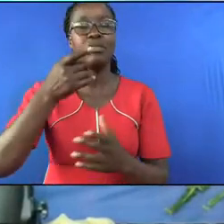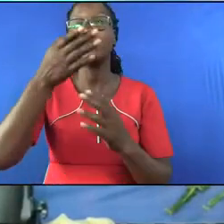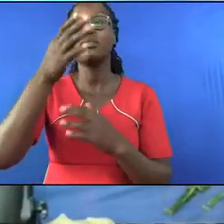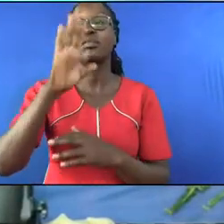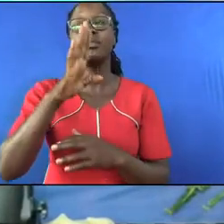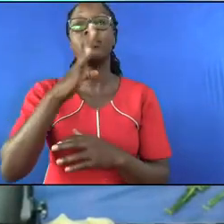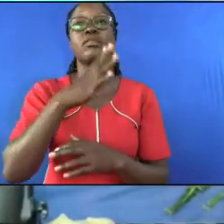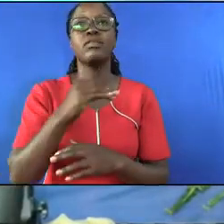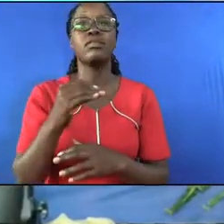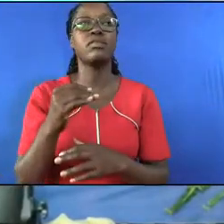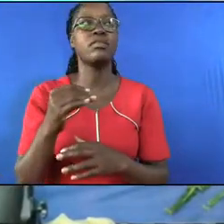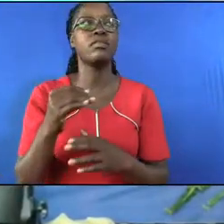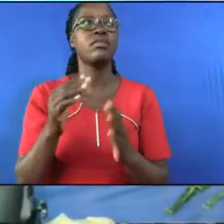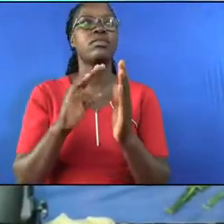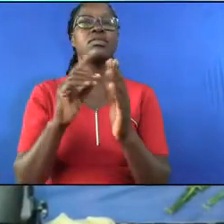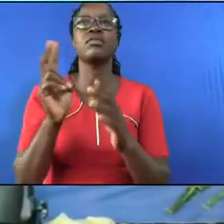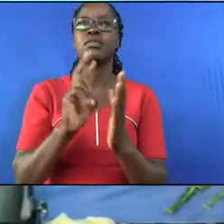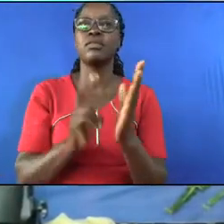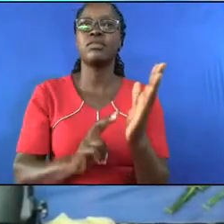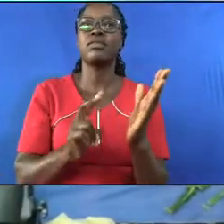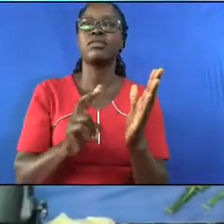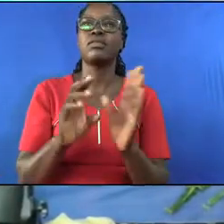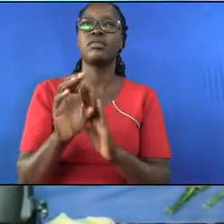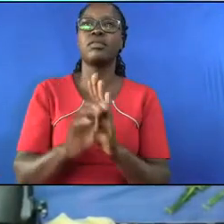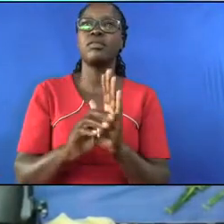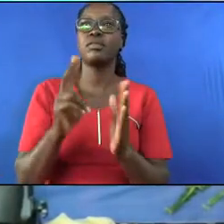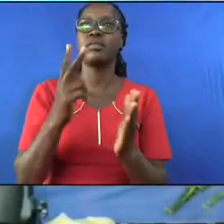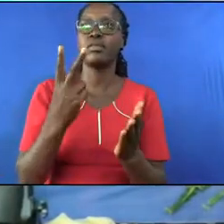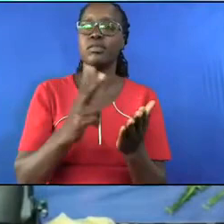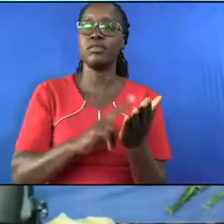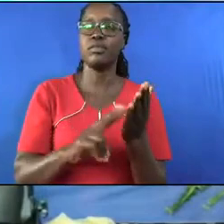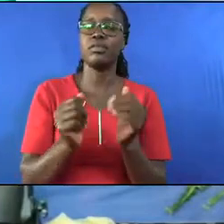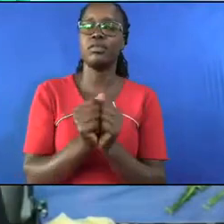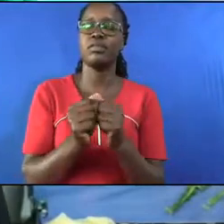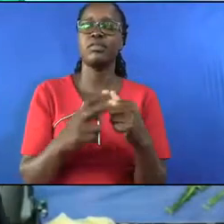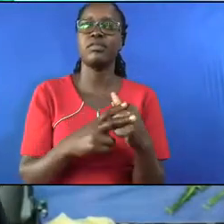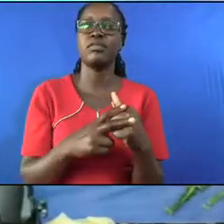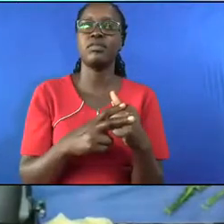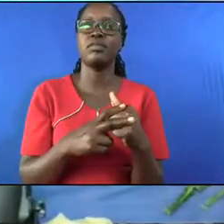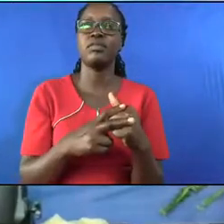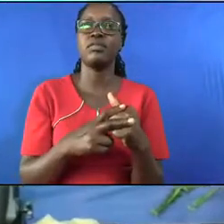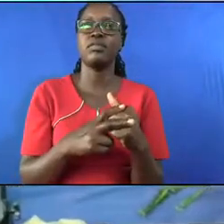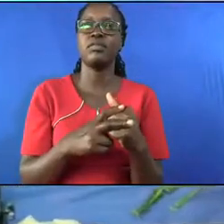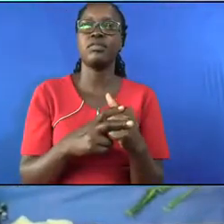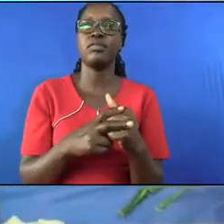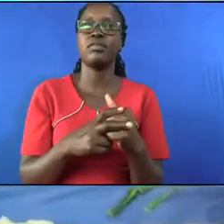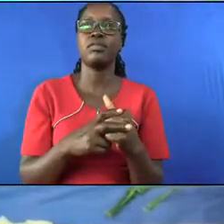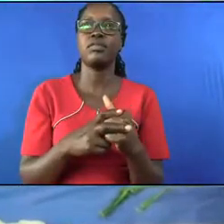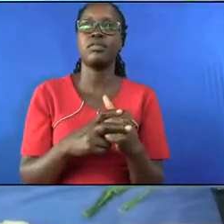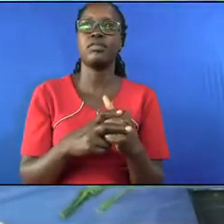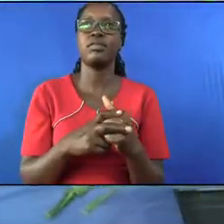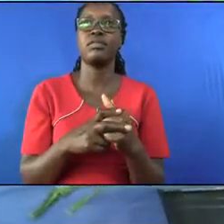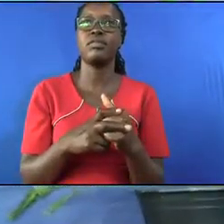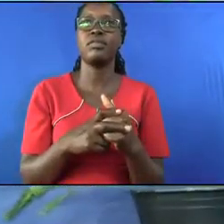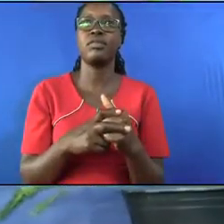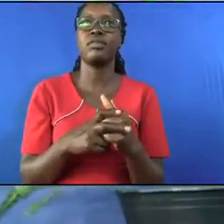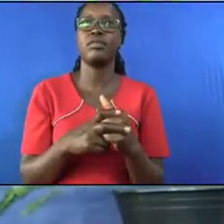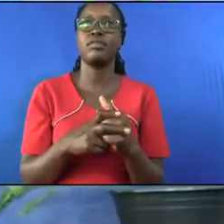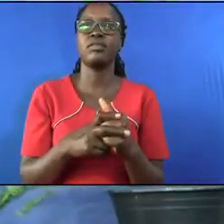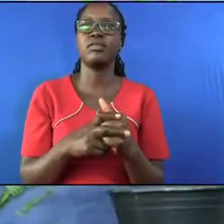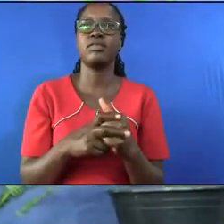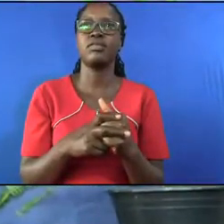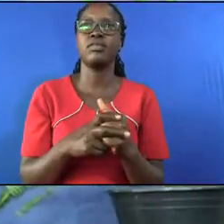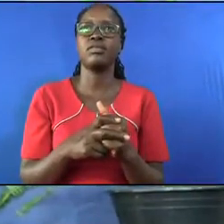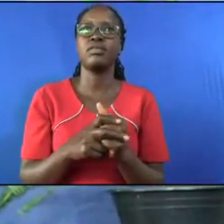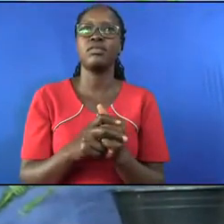And I want someone to read 1 Samuel chapter 2, verse 17. A child. 1 Samuel